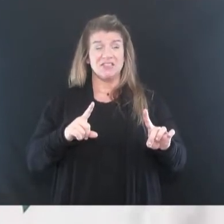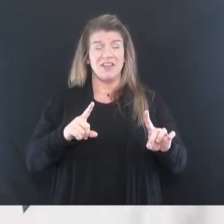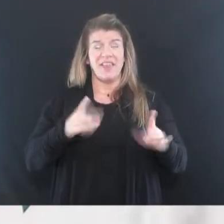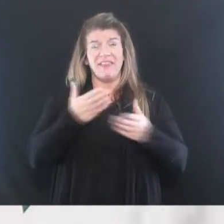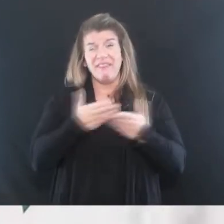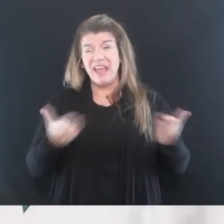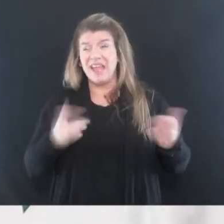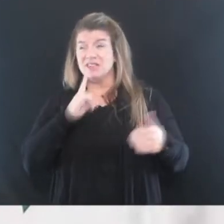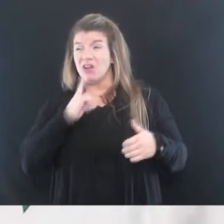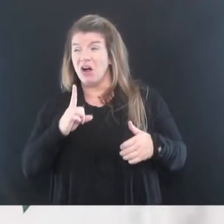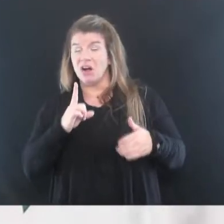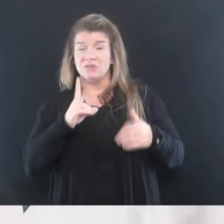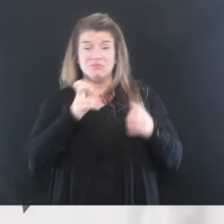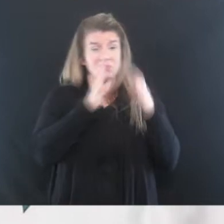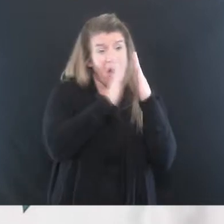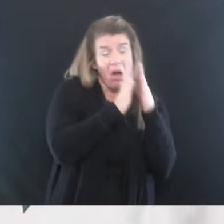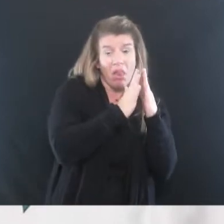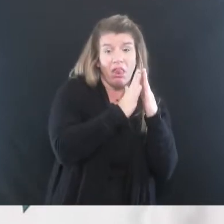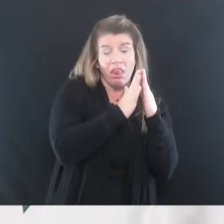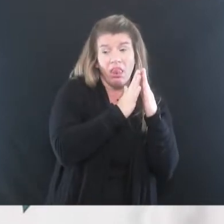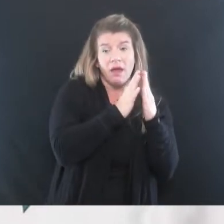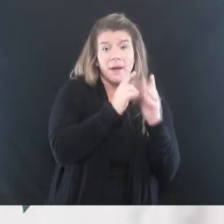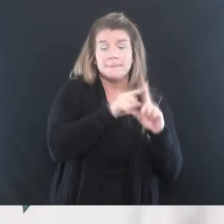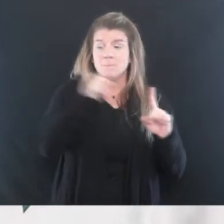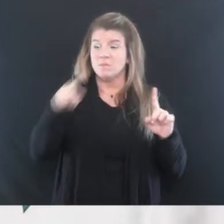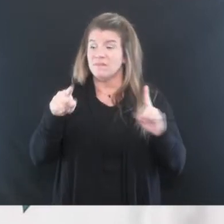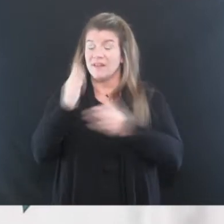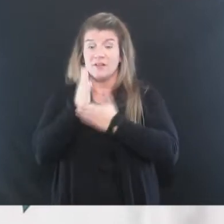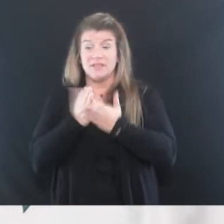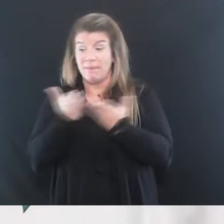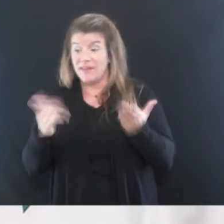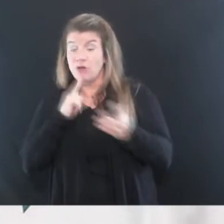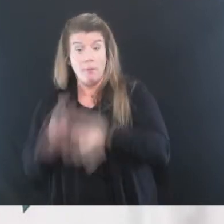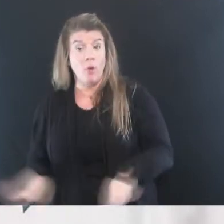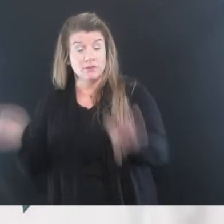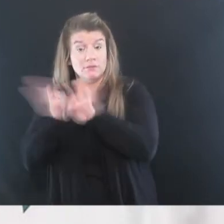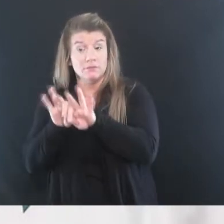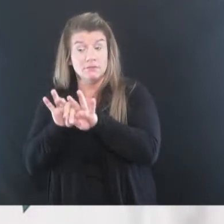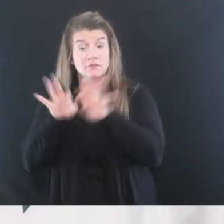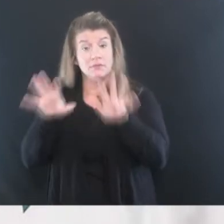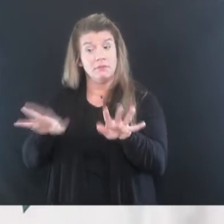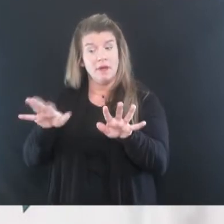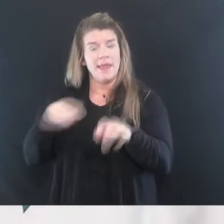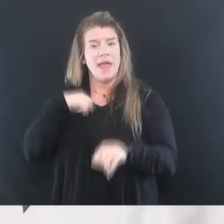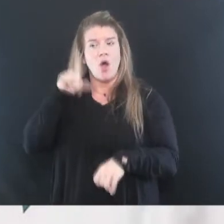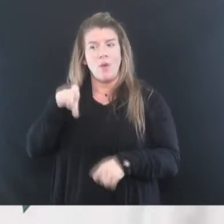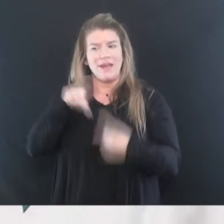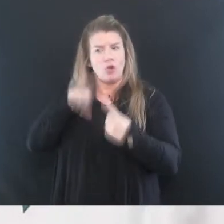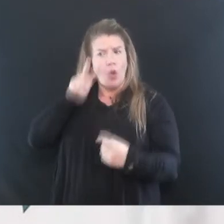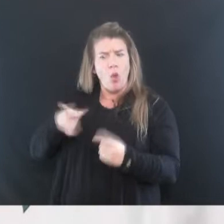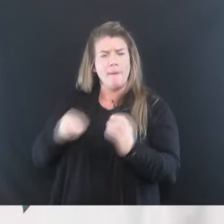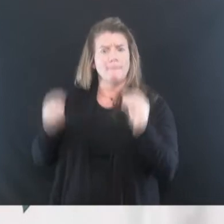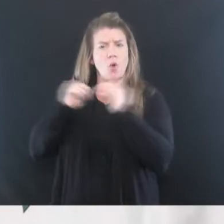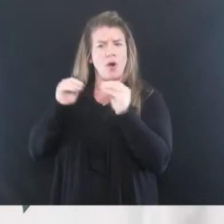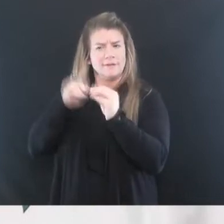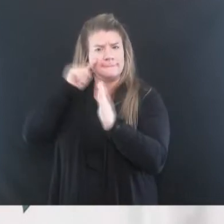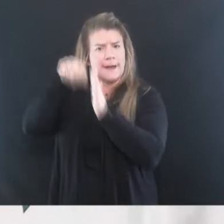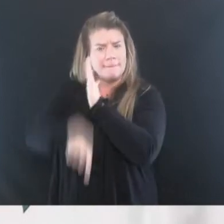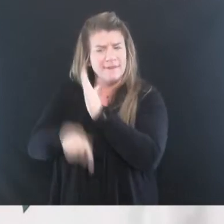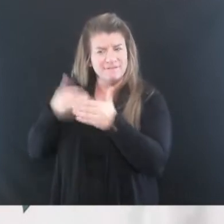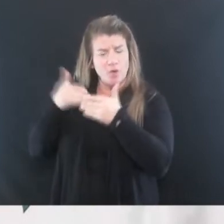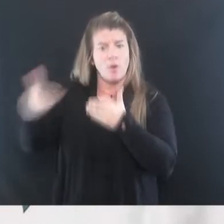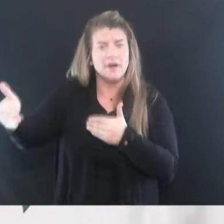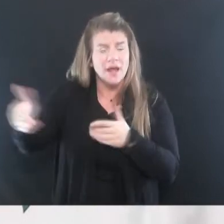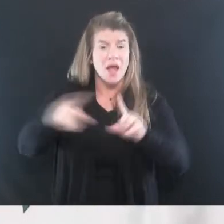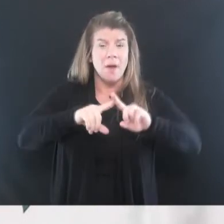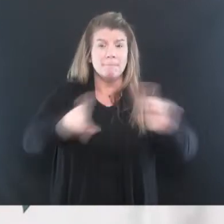small on the other side, and there are things that are very important that we absolutely should probably look at going forward. But